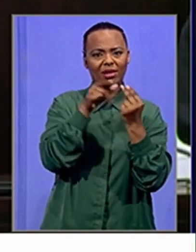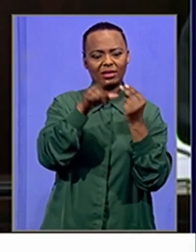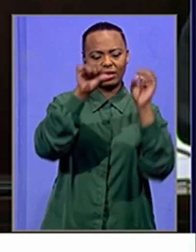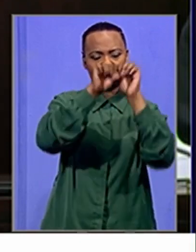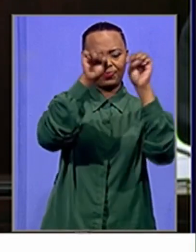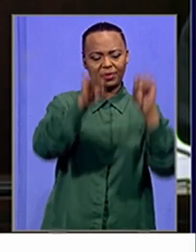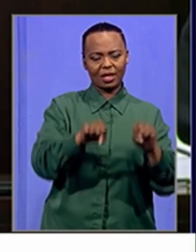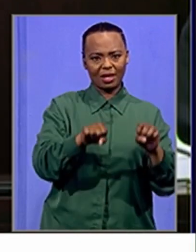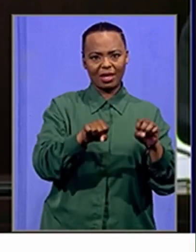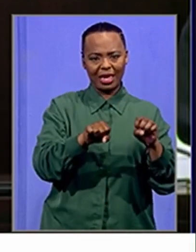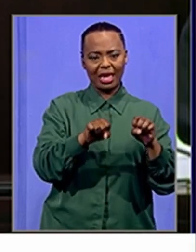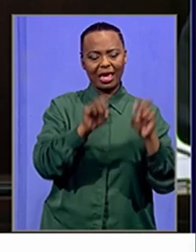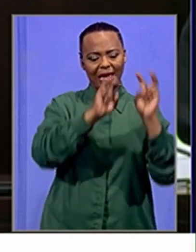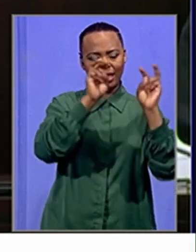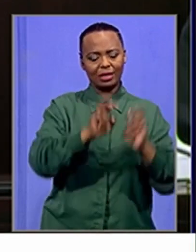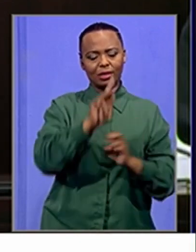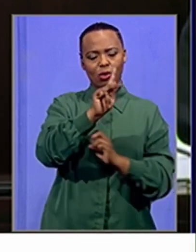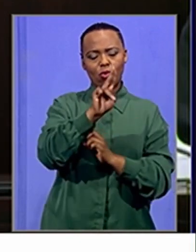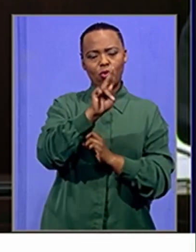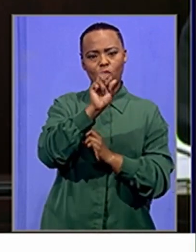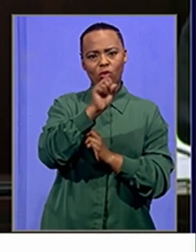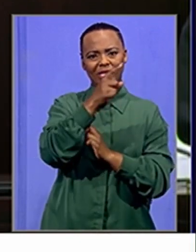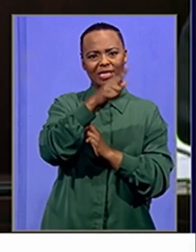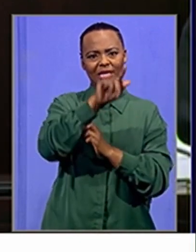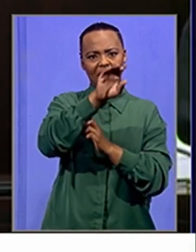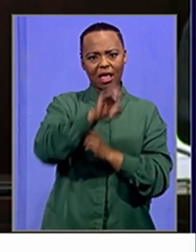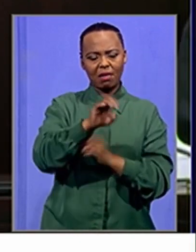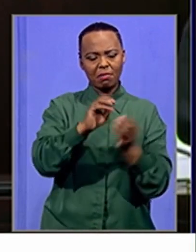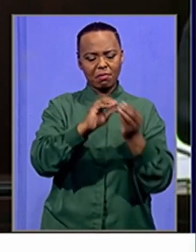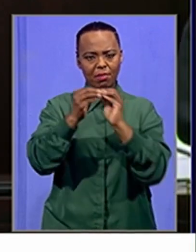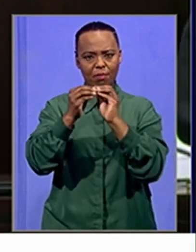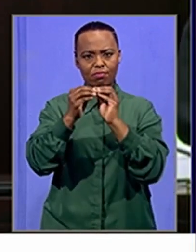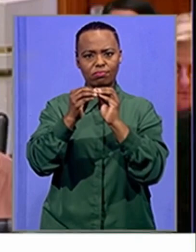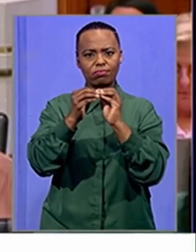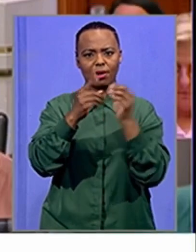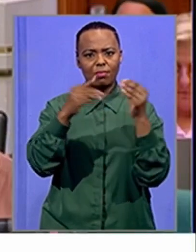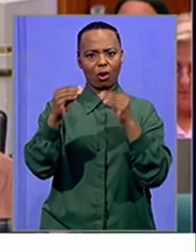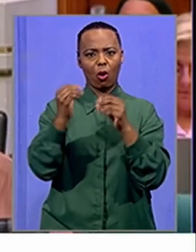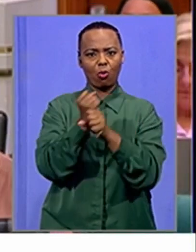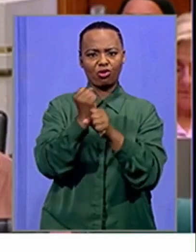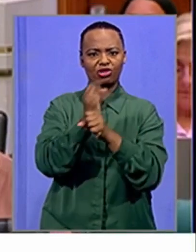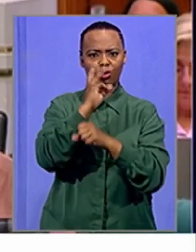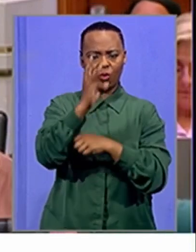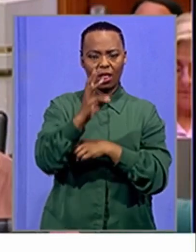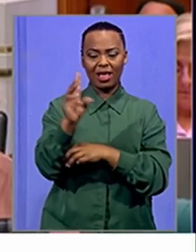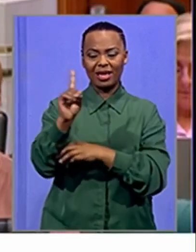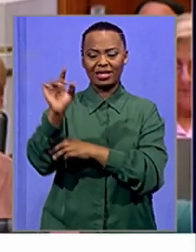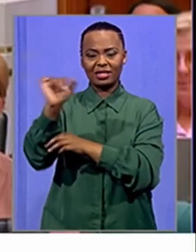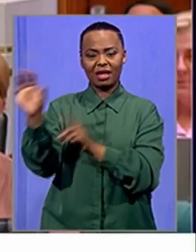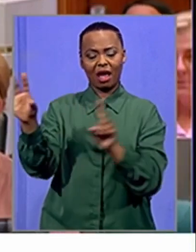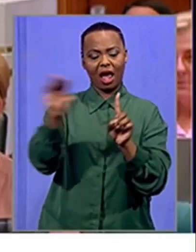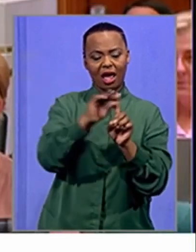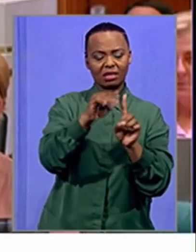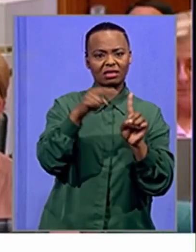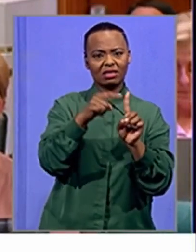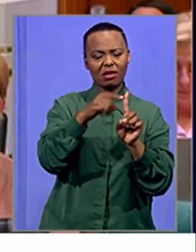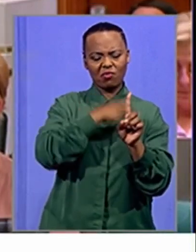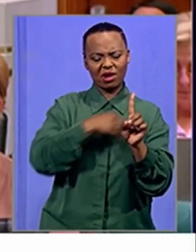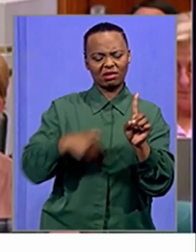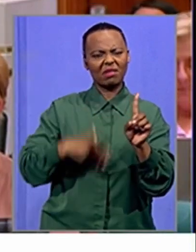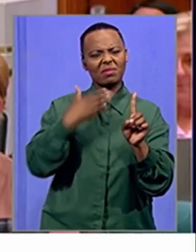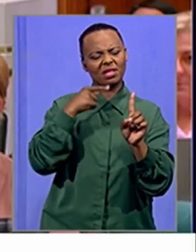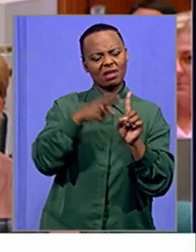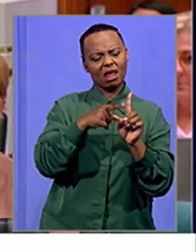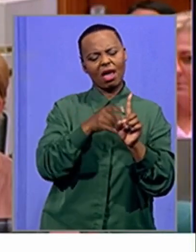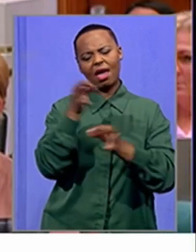at Kusile are brought into commercial operation. DA kupile Mopresidente ho hlalosa maano a